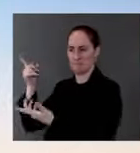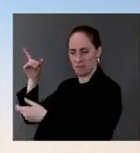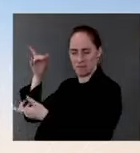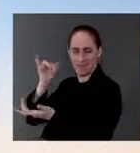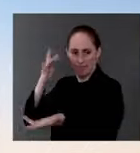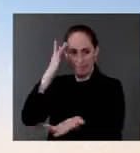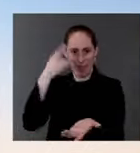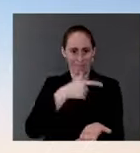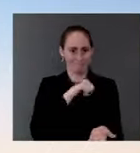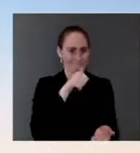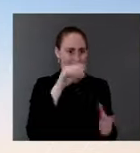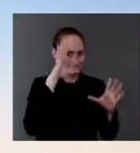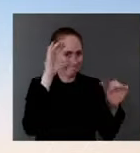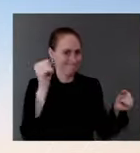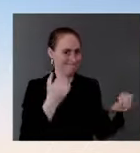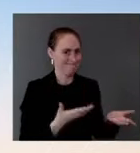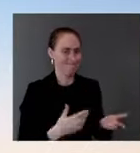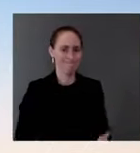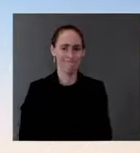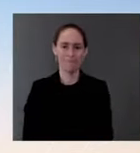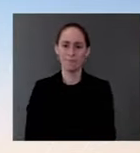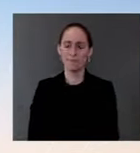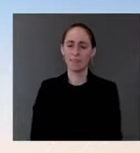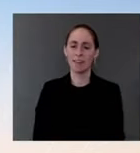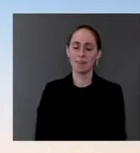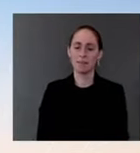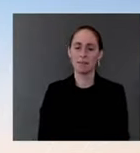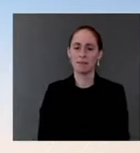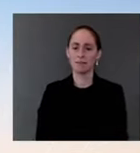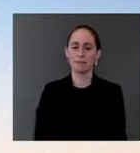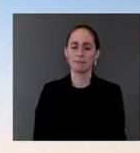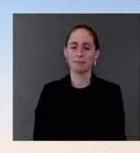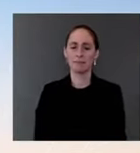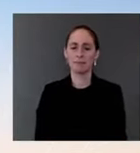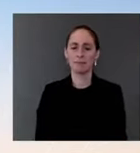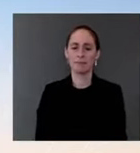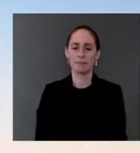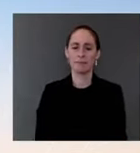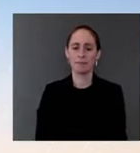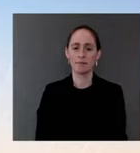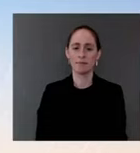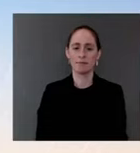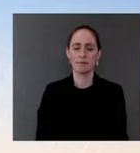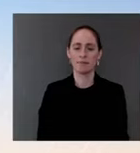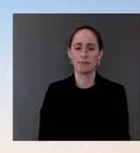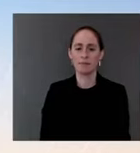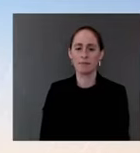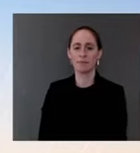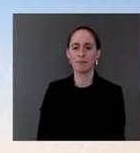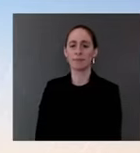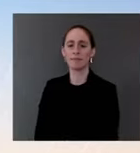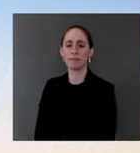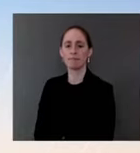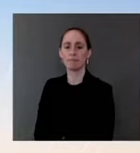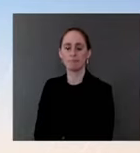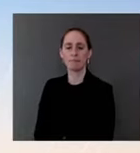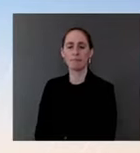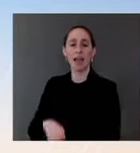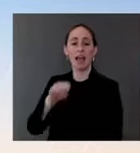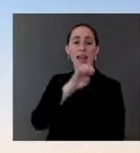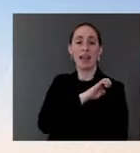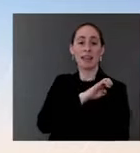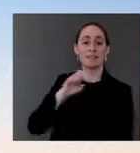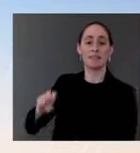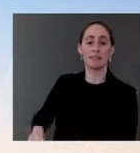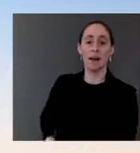Salvador posted some apparent screenshots alleging that Jean Maynes of Southcom intervened to try and